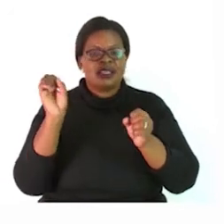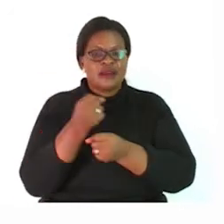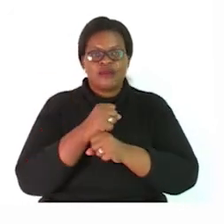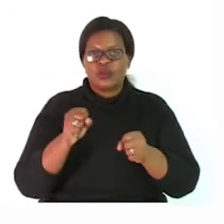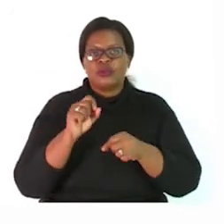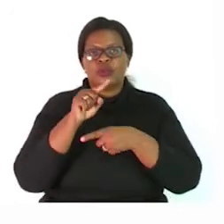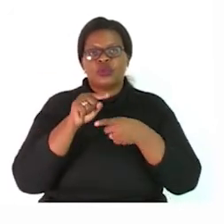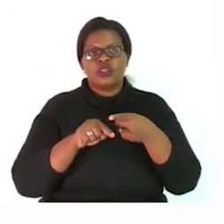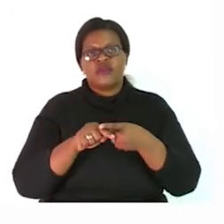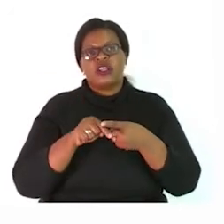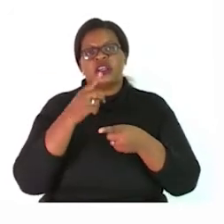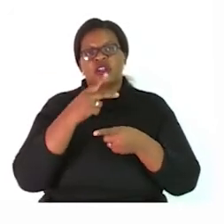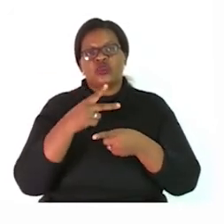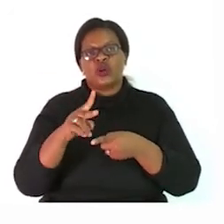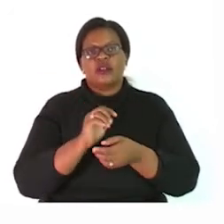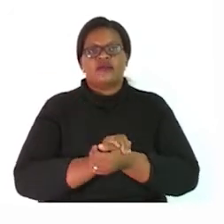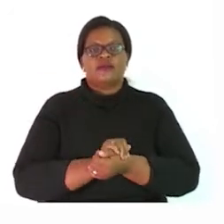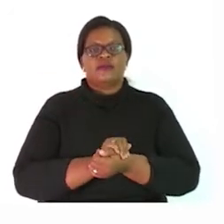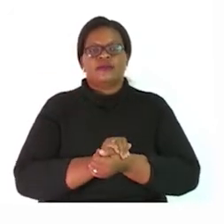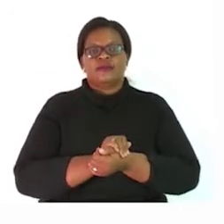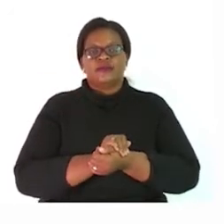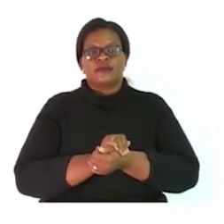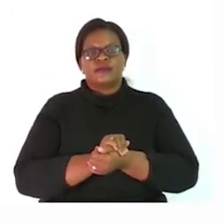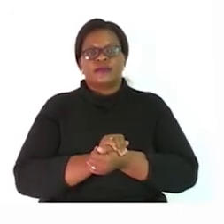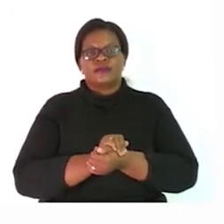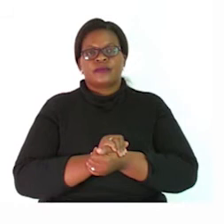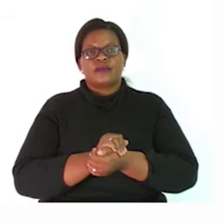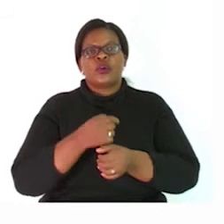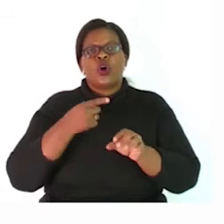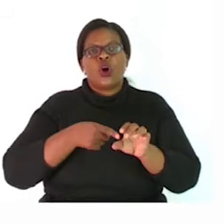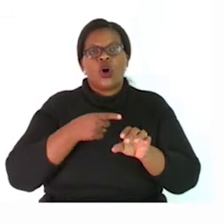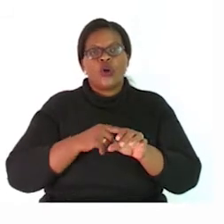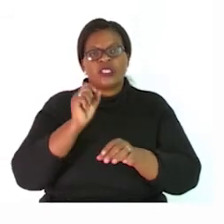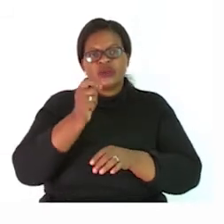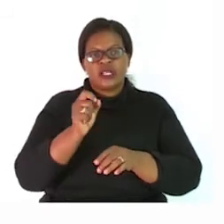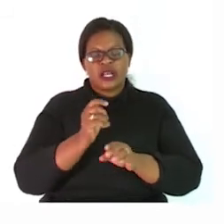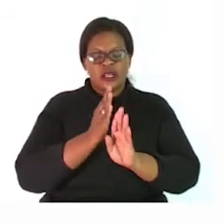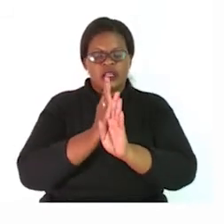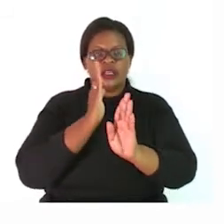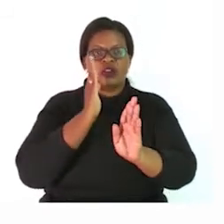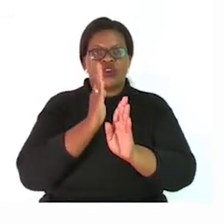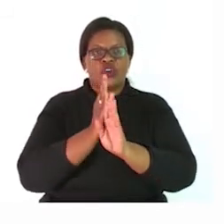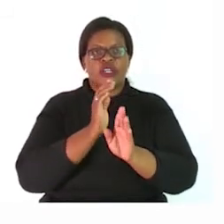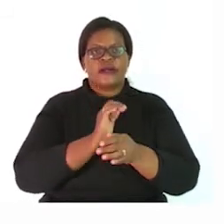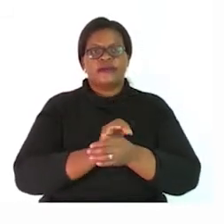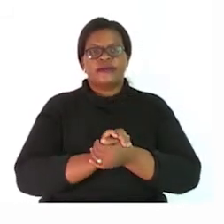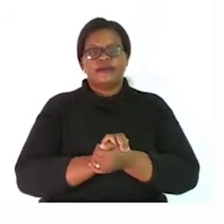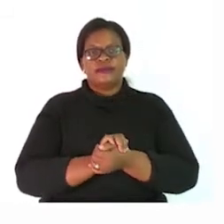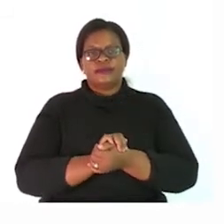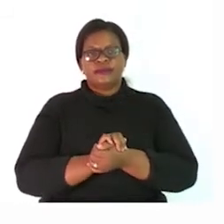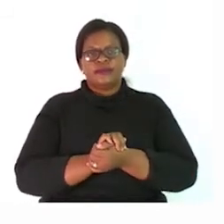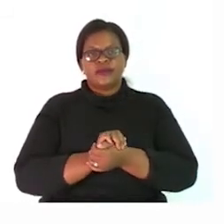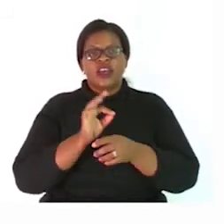12? And usually we write it in an order. So the